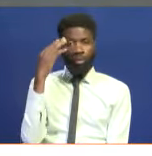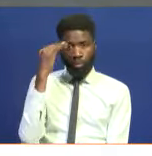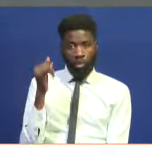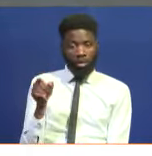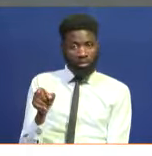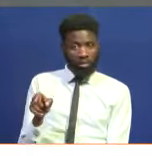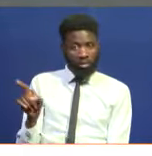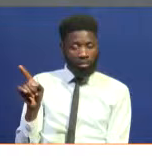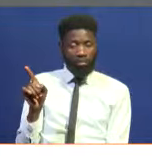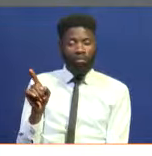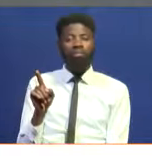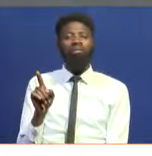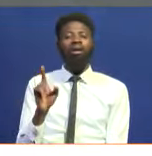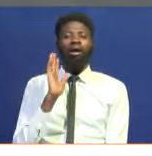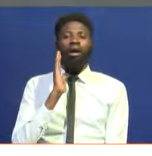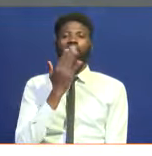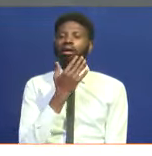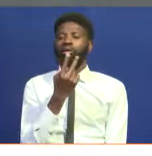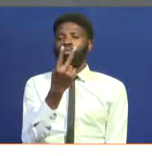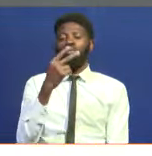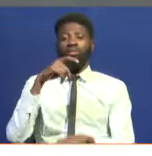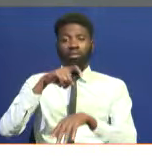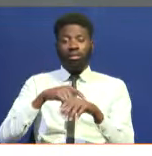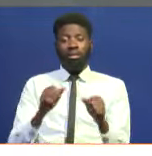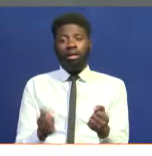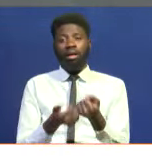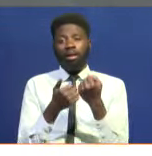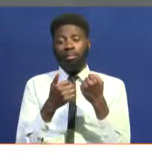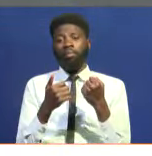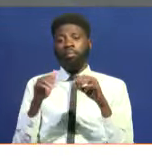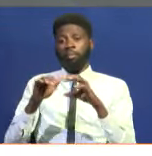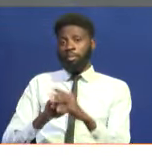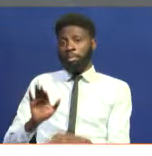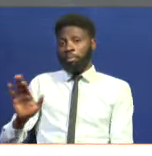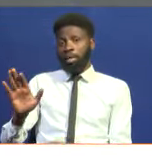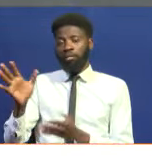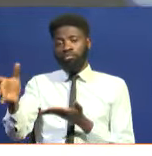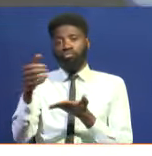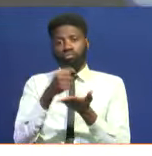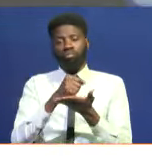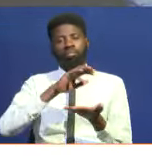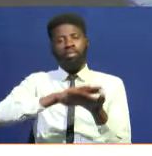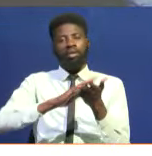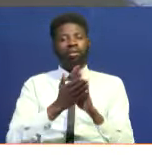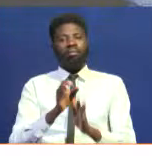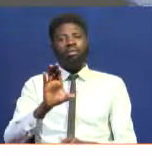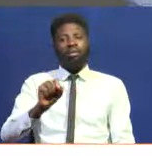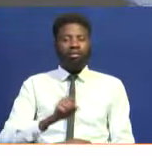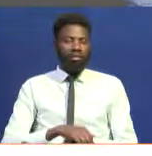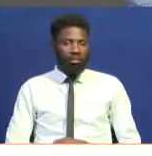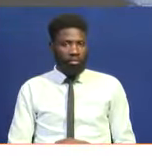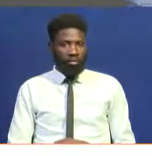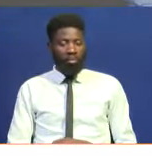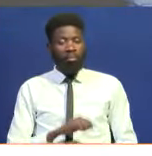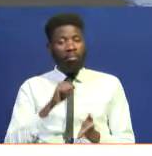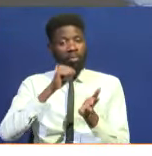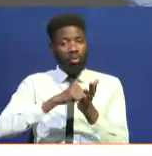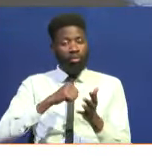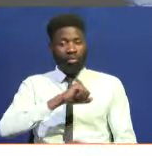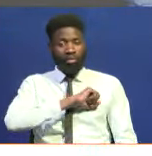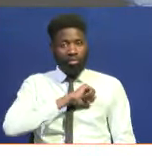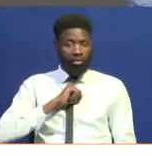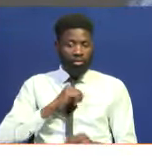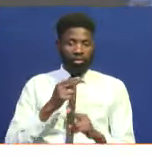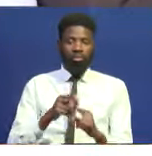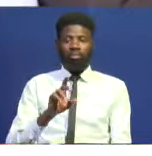alleged double speak following the nomination of their members to the cabinet. Led by Makueni Senator Dan Manza, the leaders